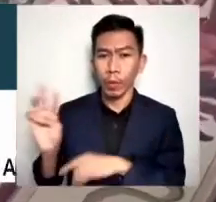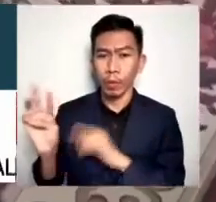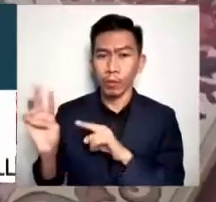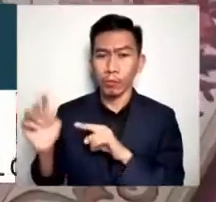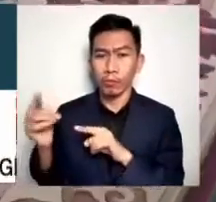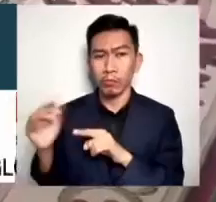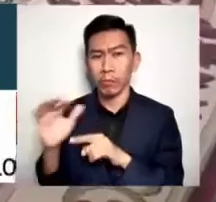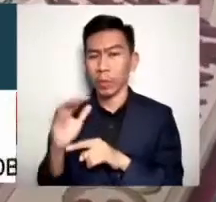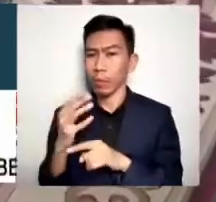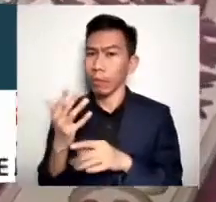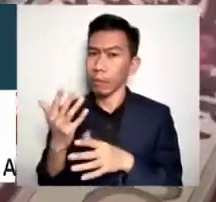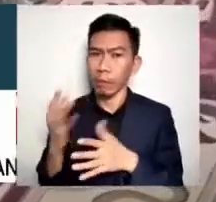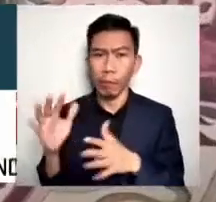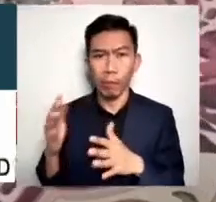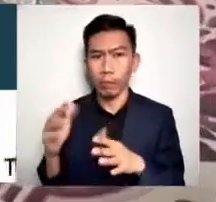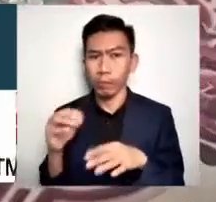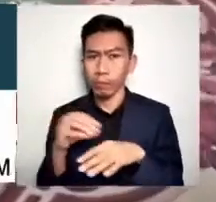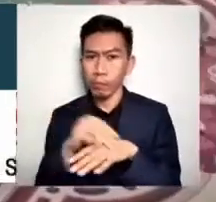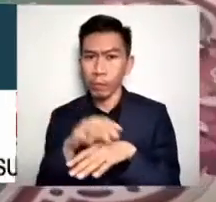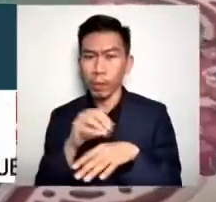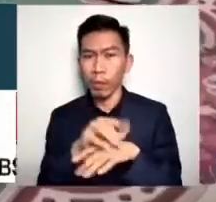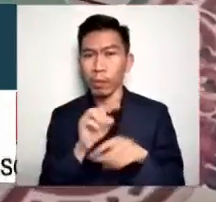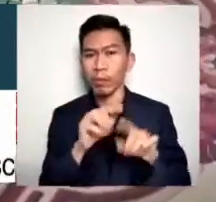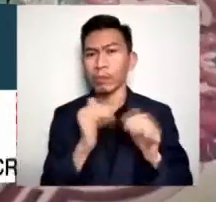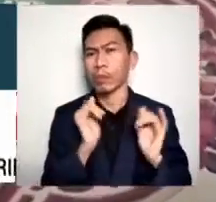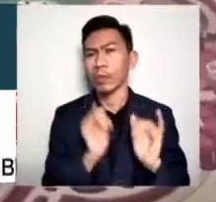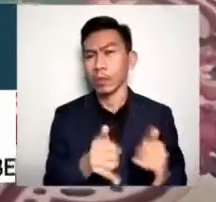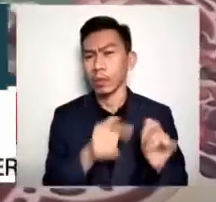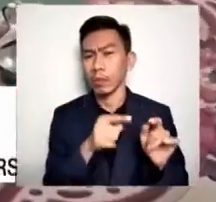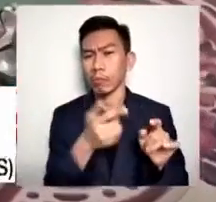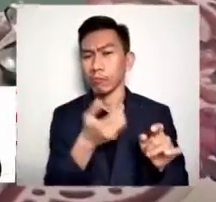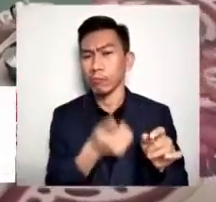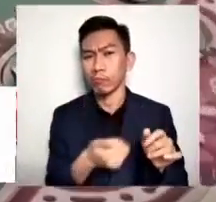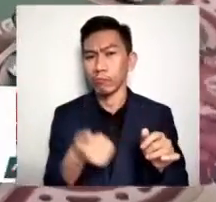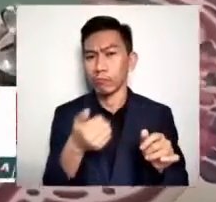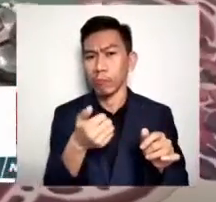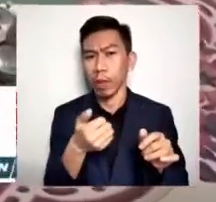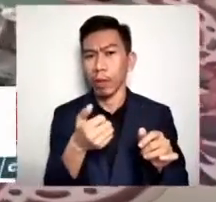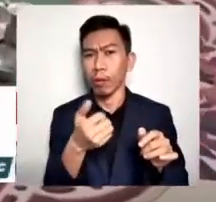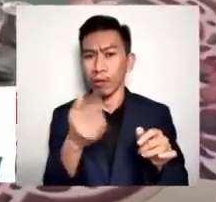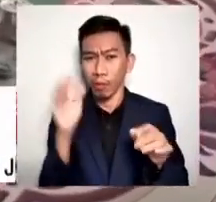junta that continues to hold the country's elected leaders in custody.